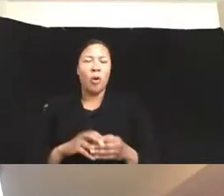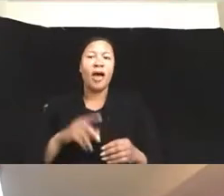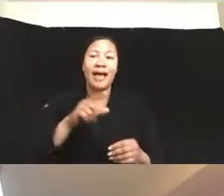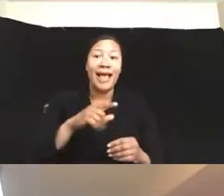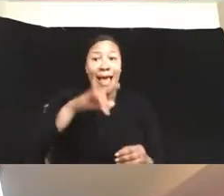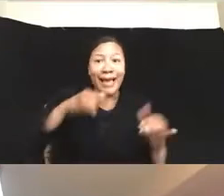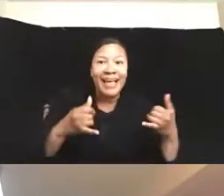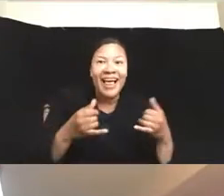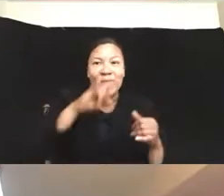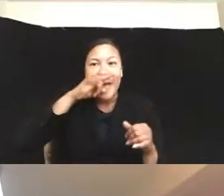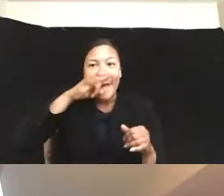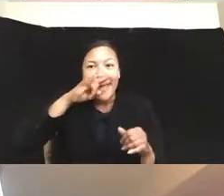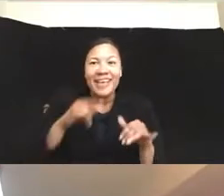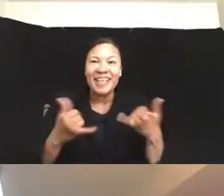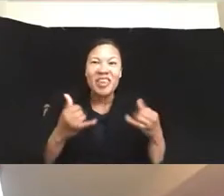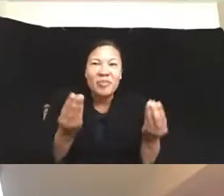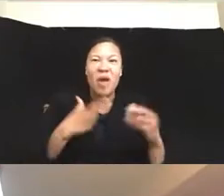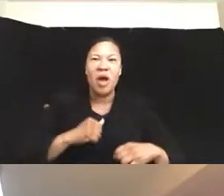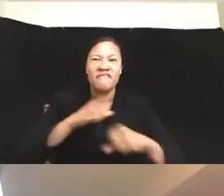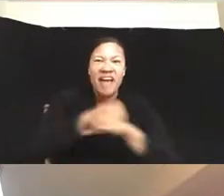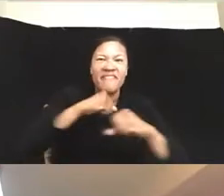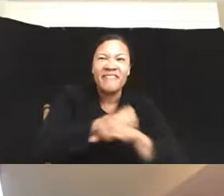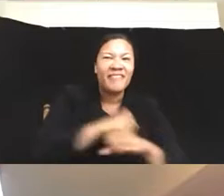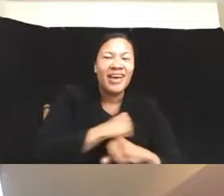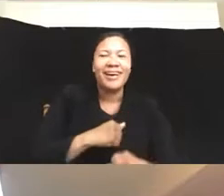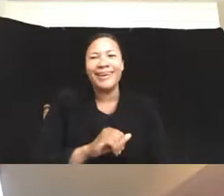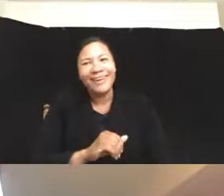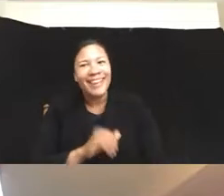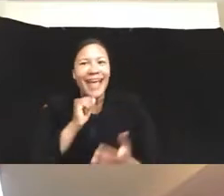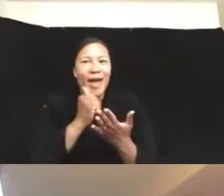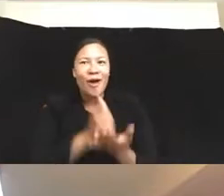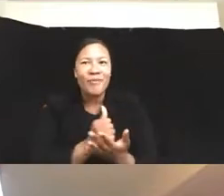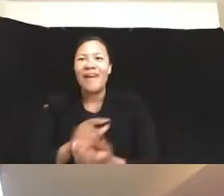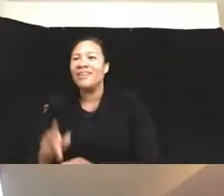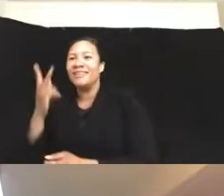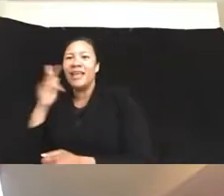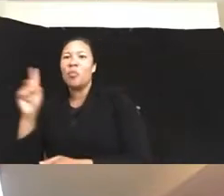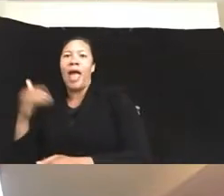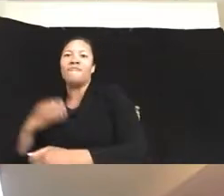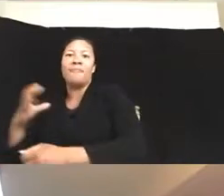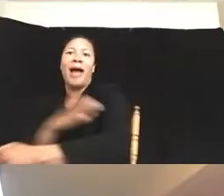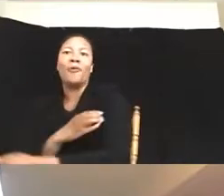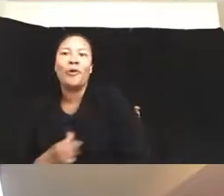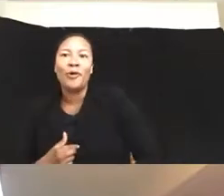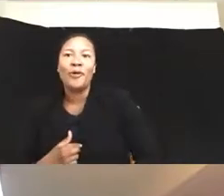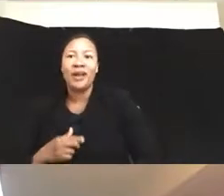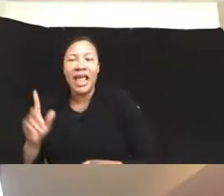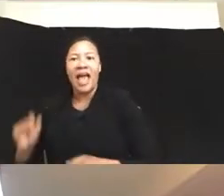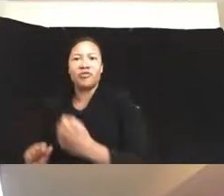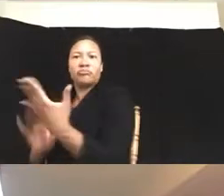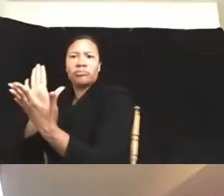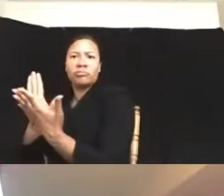you to play with grown-ups. I need you to interact with people from the location where you have the most power. And so for the activism